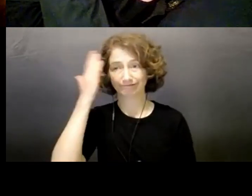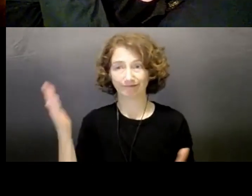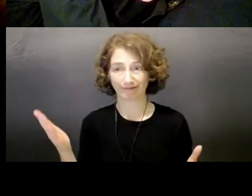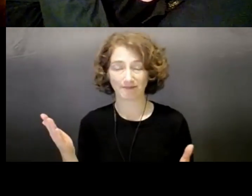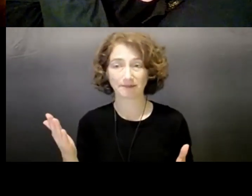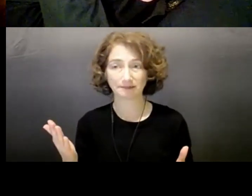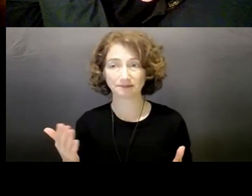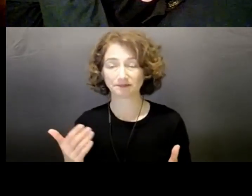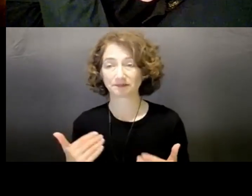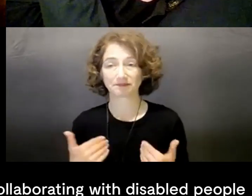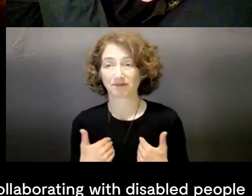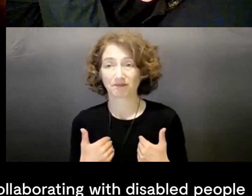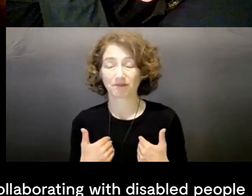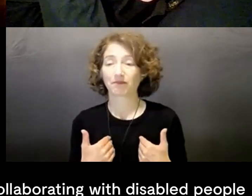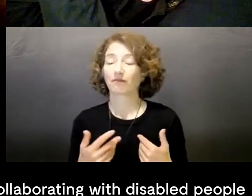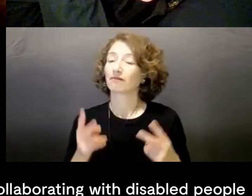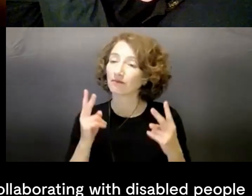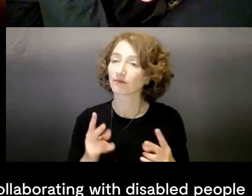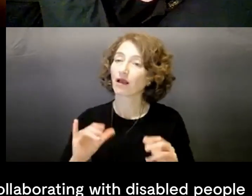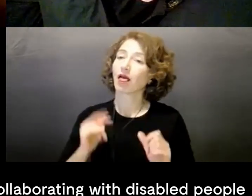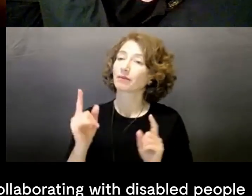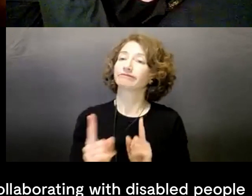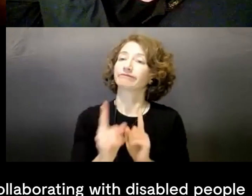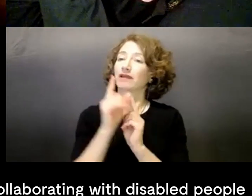have the lived experience nor